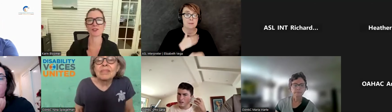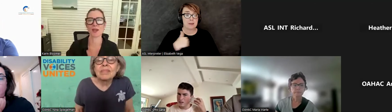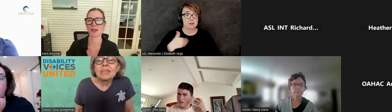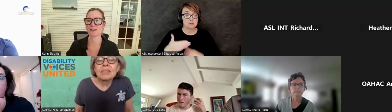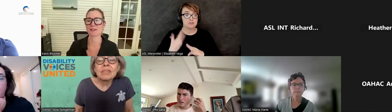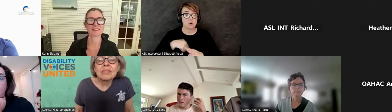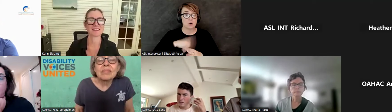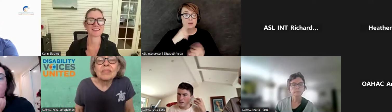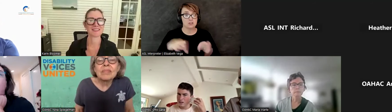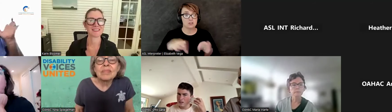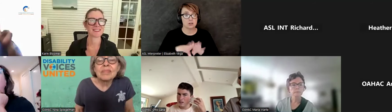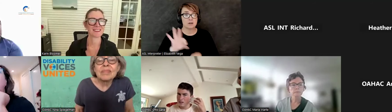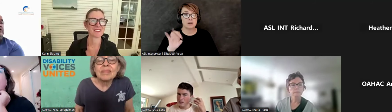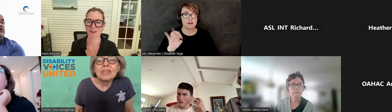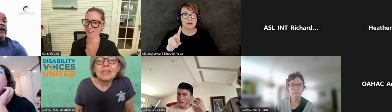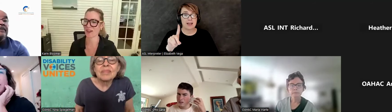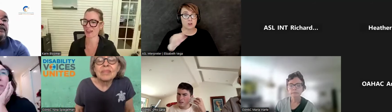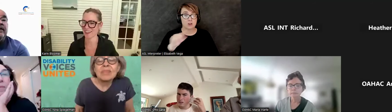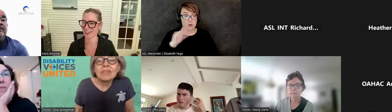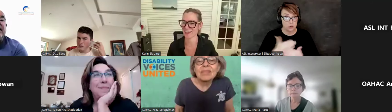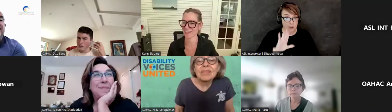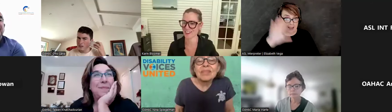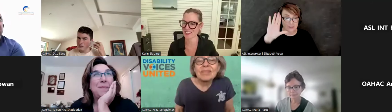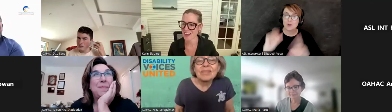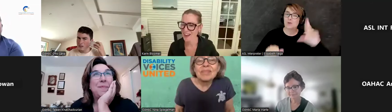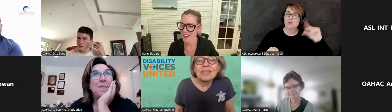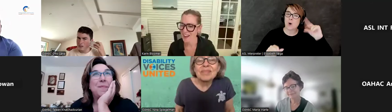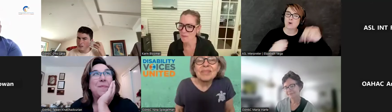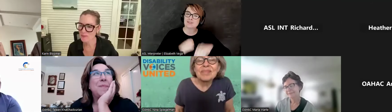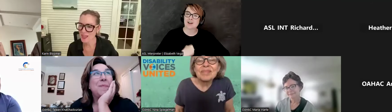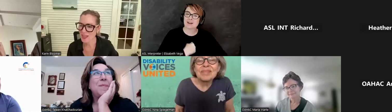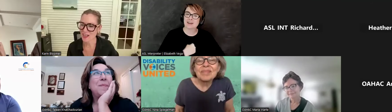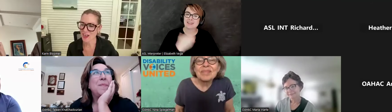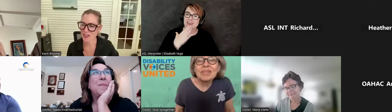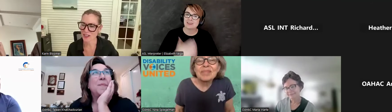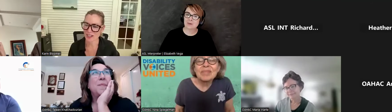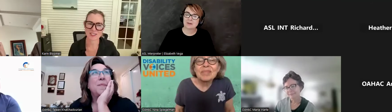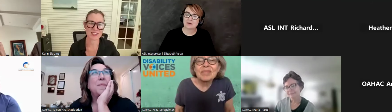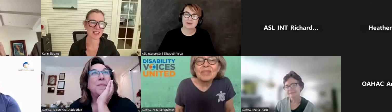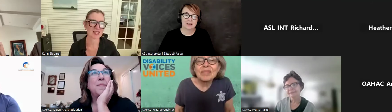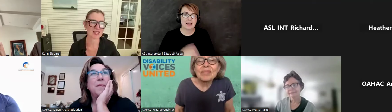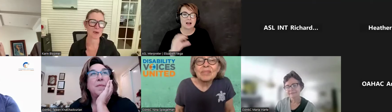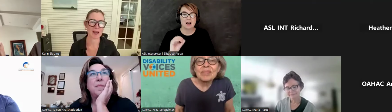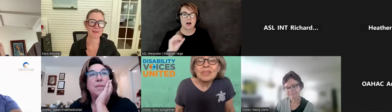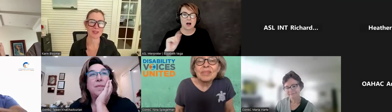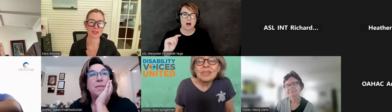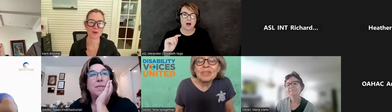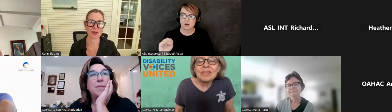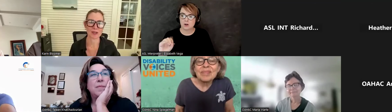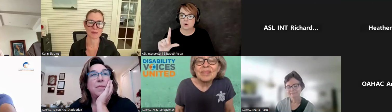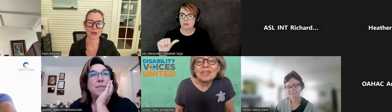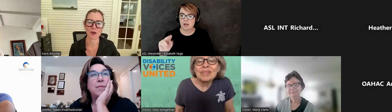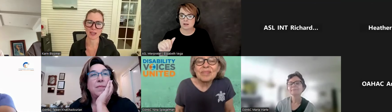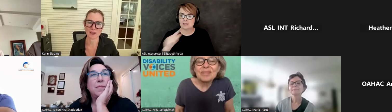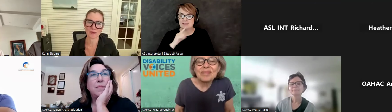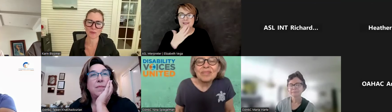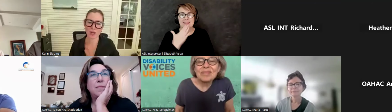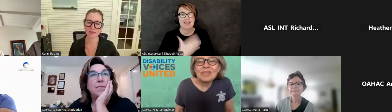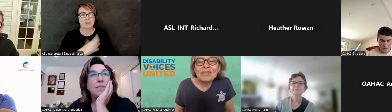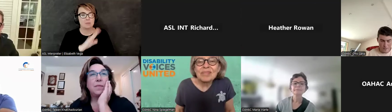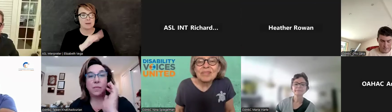Fernando, is that a new hand? Sorry. No. Okay, no worries. Thank you. And Otto, Lana says, thank you, bye. Thank you, Otto. All